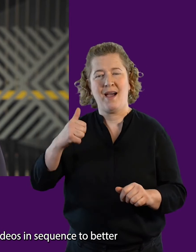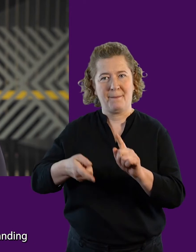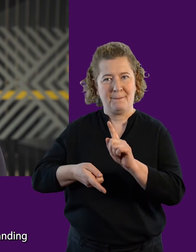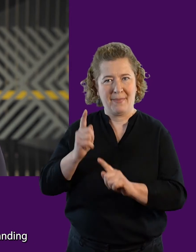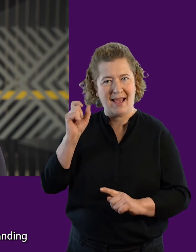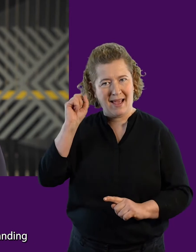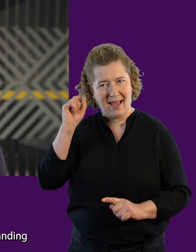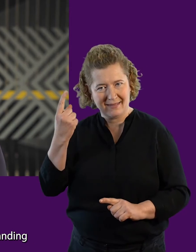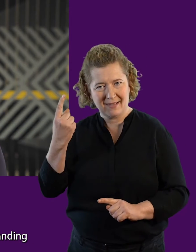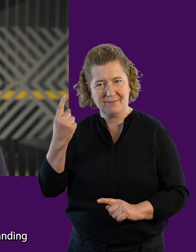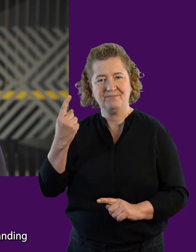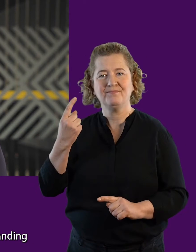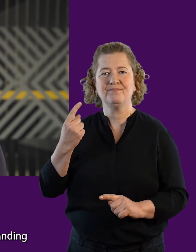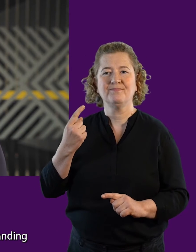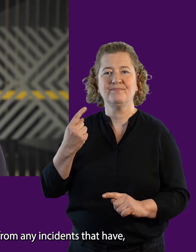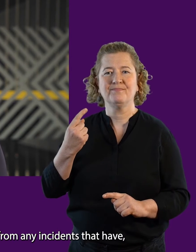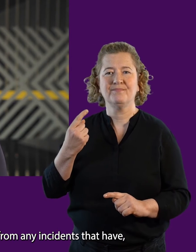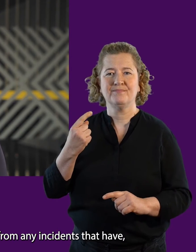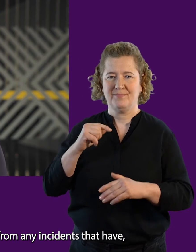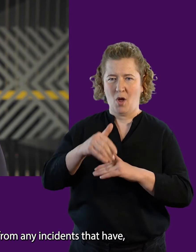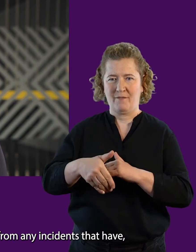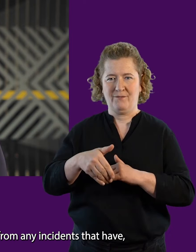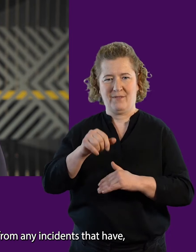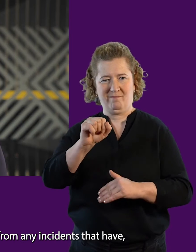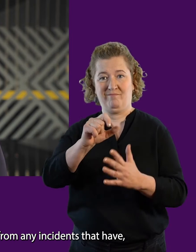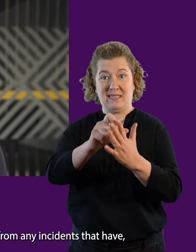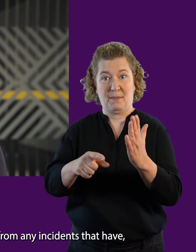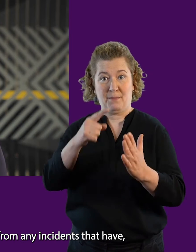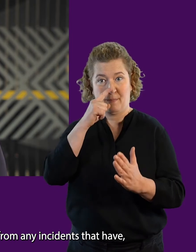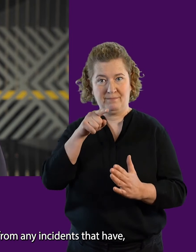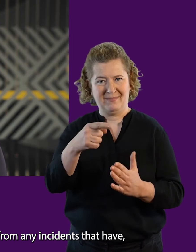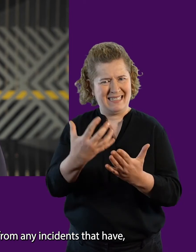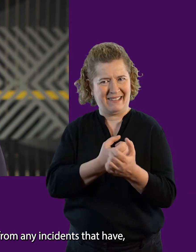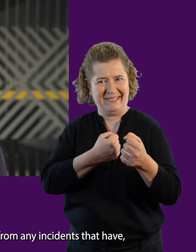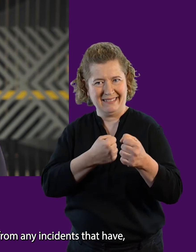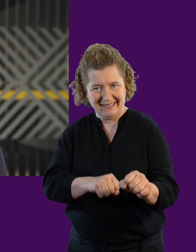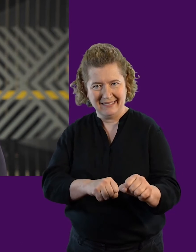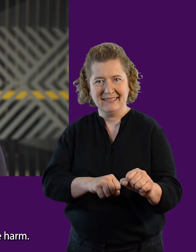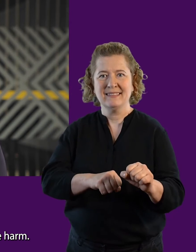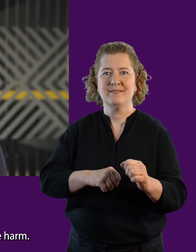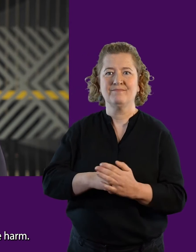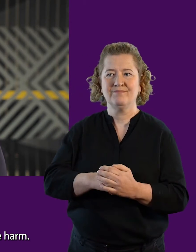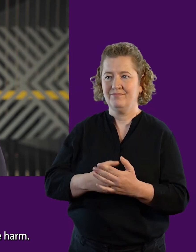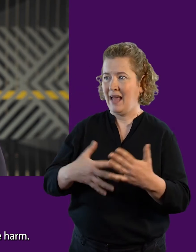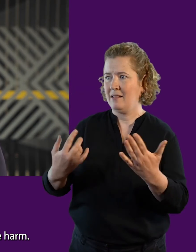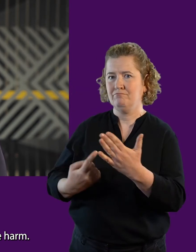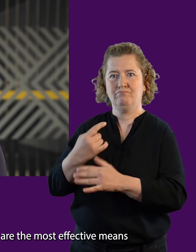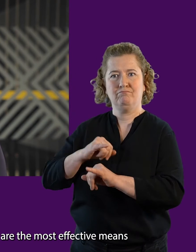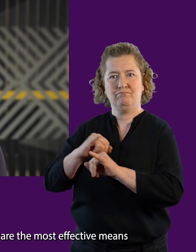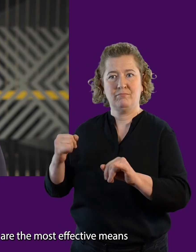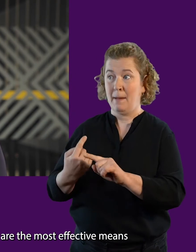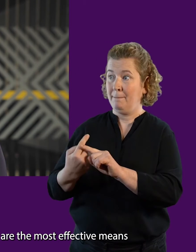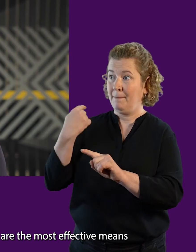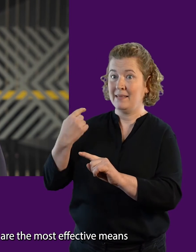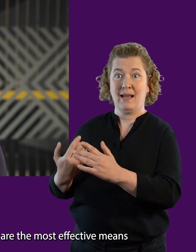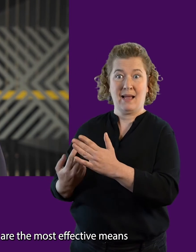sequence to better your understanding. To safeguard people with disability from any incidents that have or could cause harm,